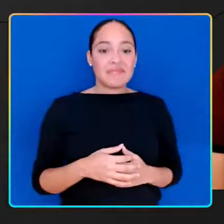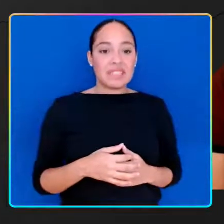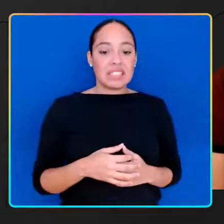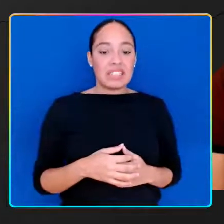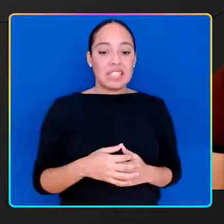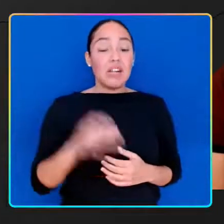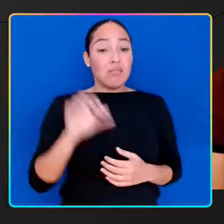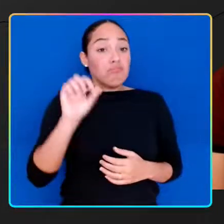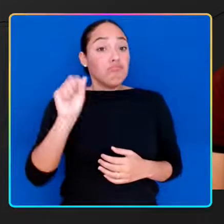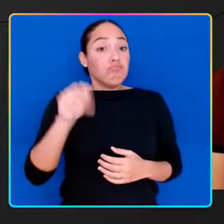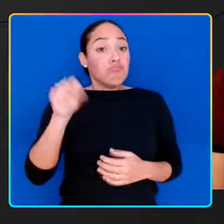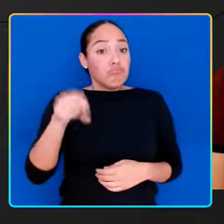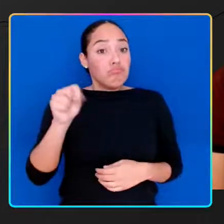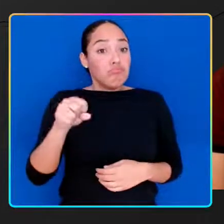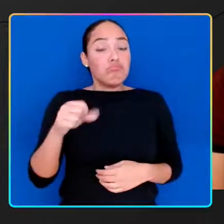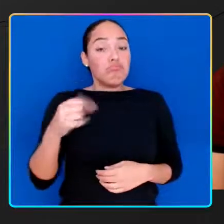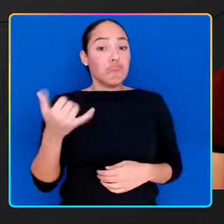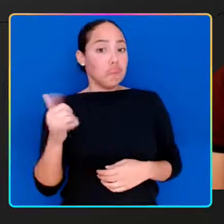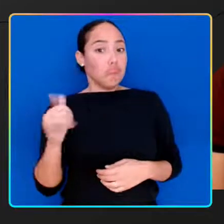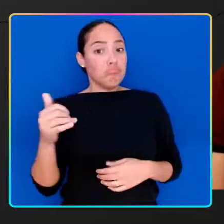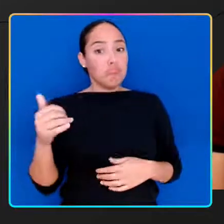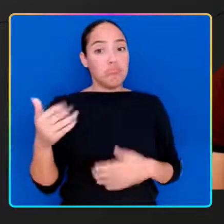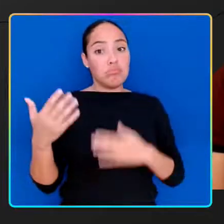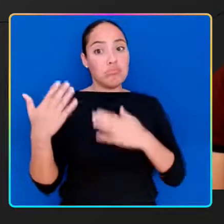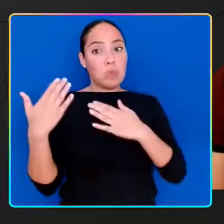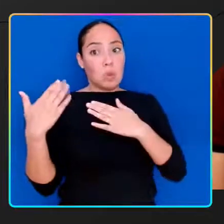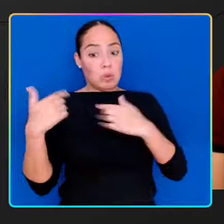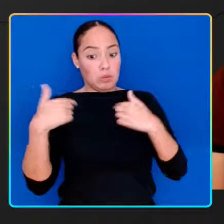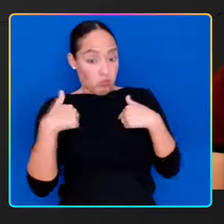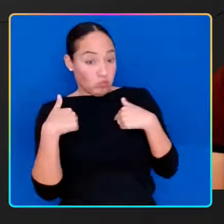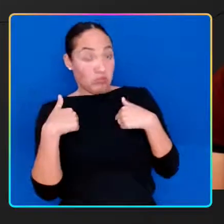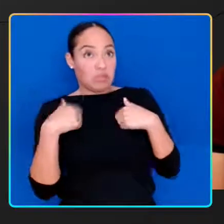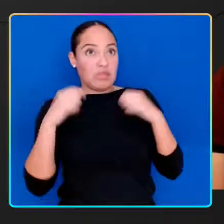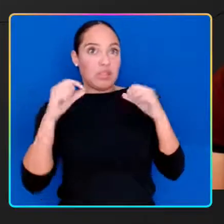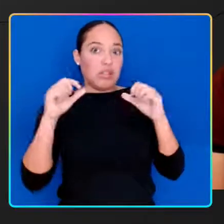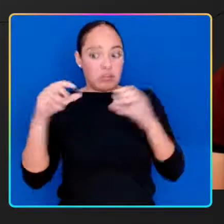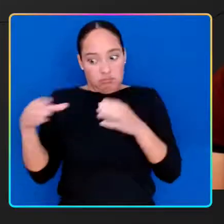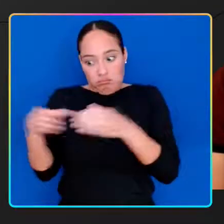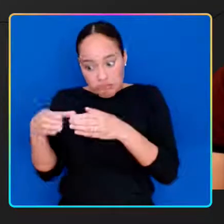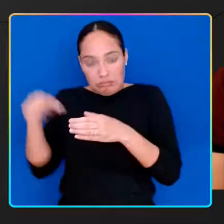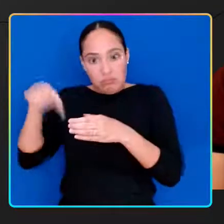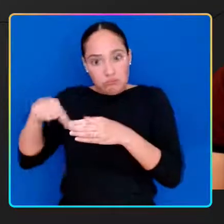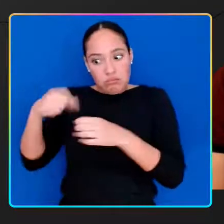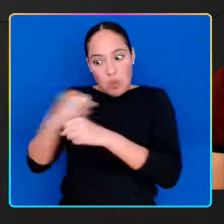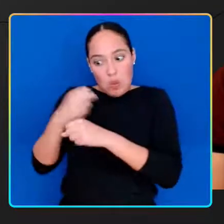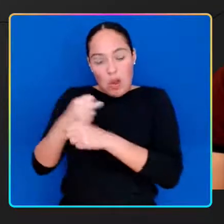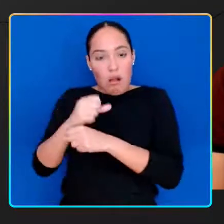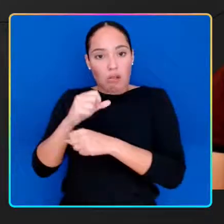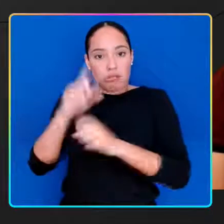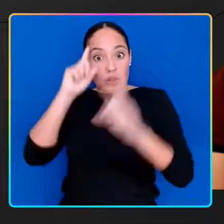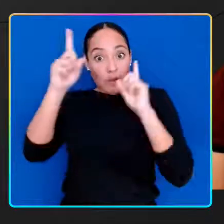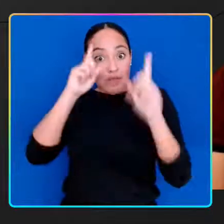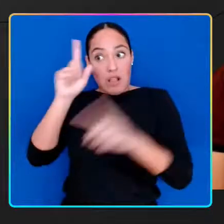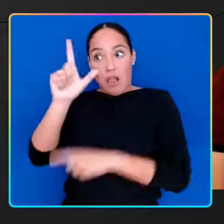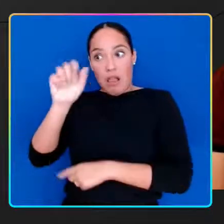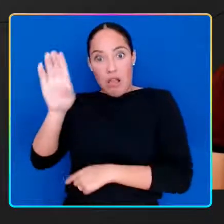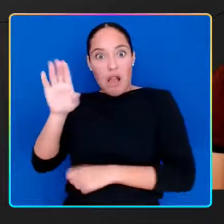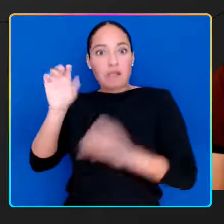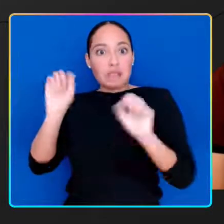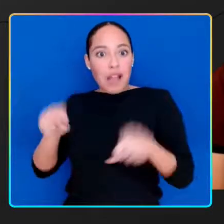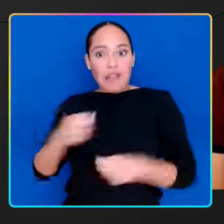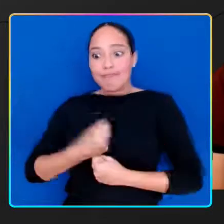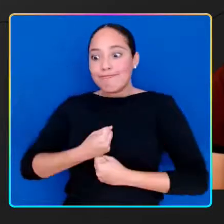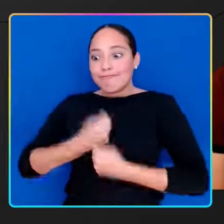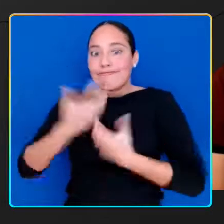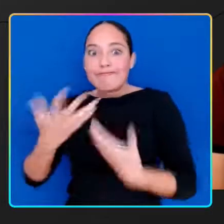can share our own exploration or share knowledge both internally and externally for what can